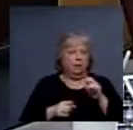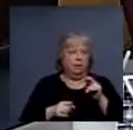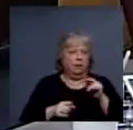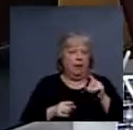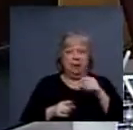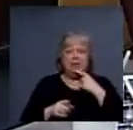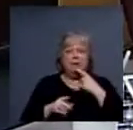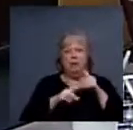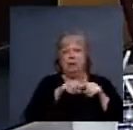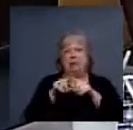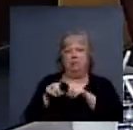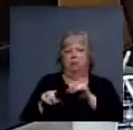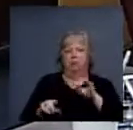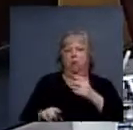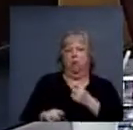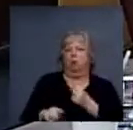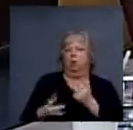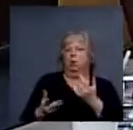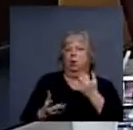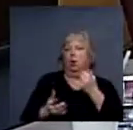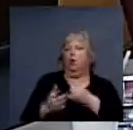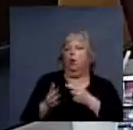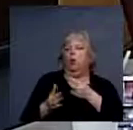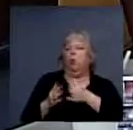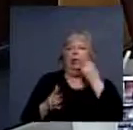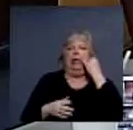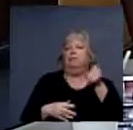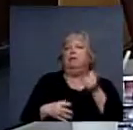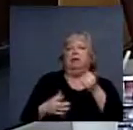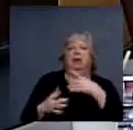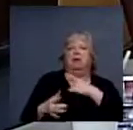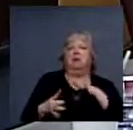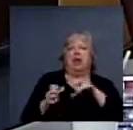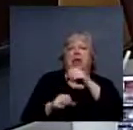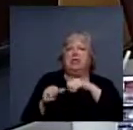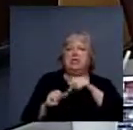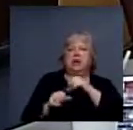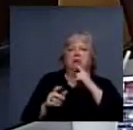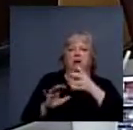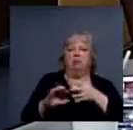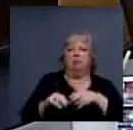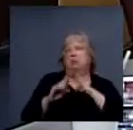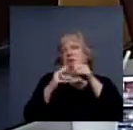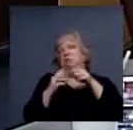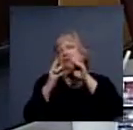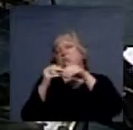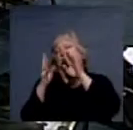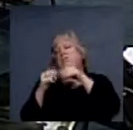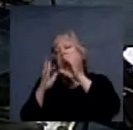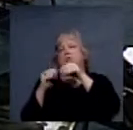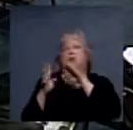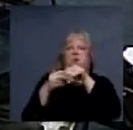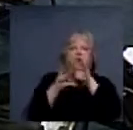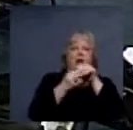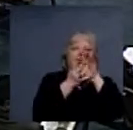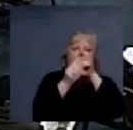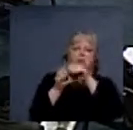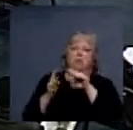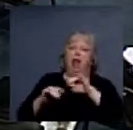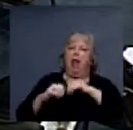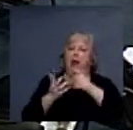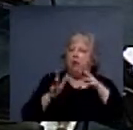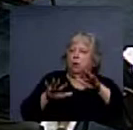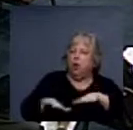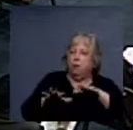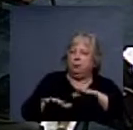different dogs in there, say they don't like each other, and they all start a ruckus. How do you keep them calm? Me? No, the owner.